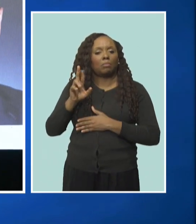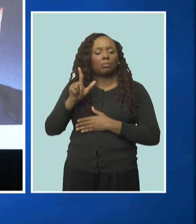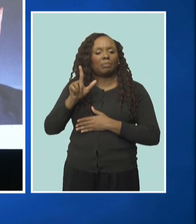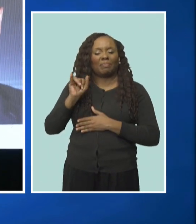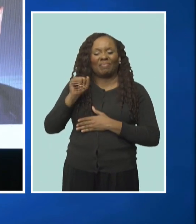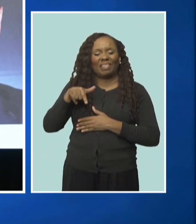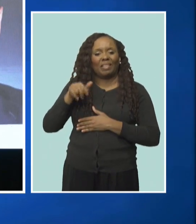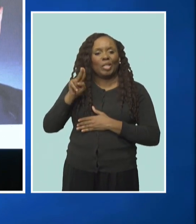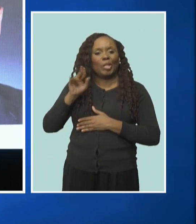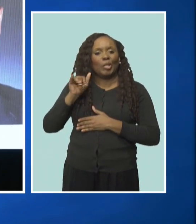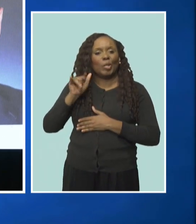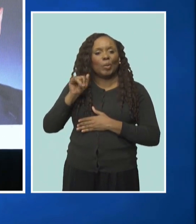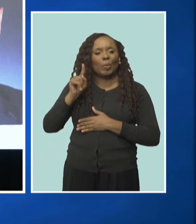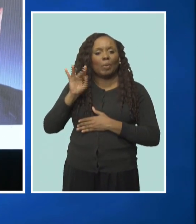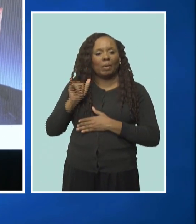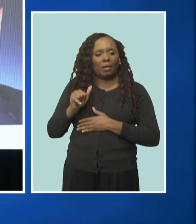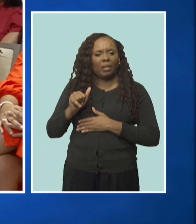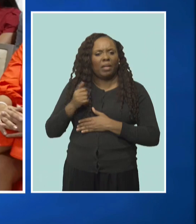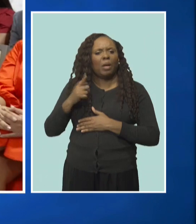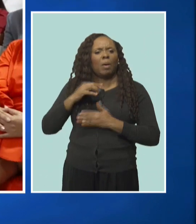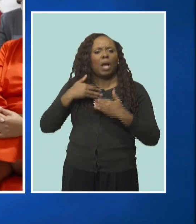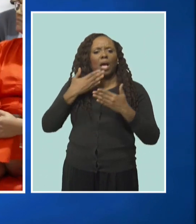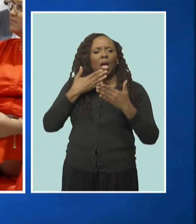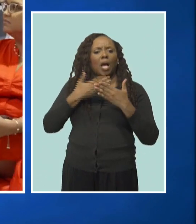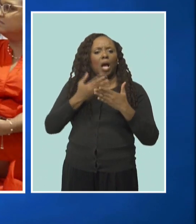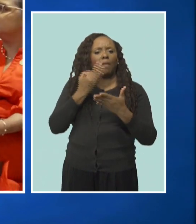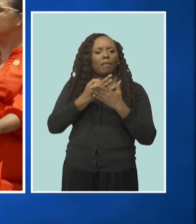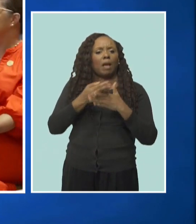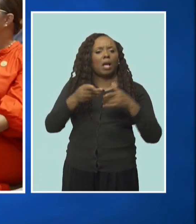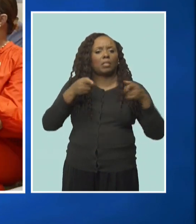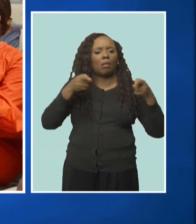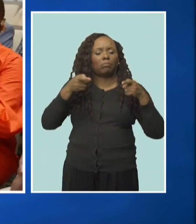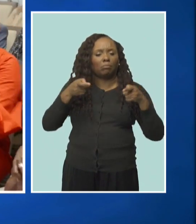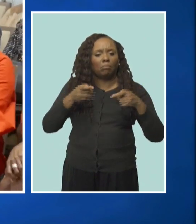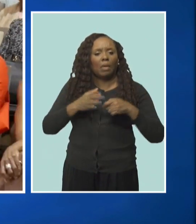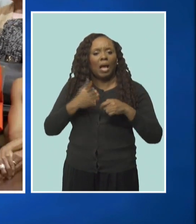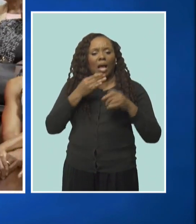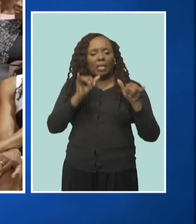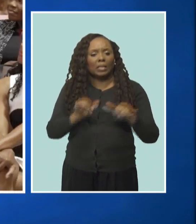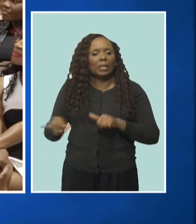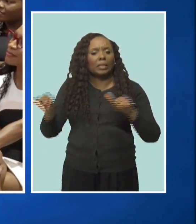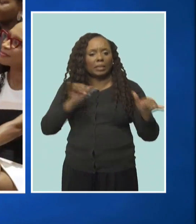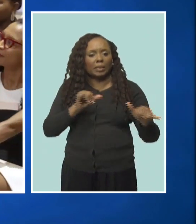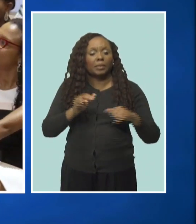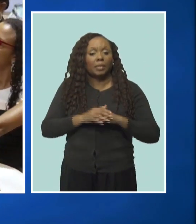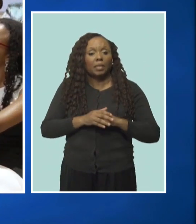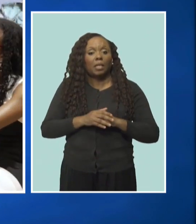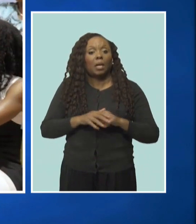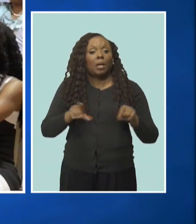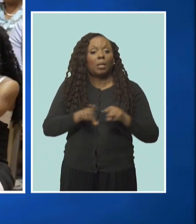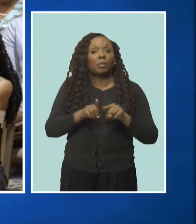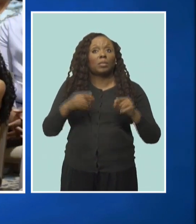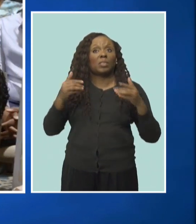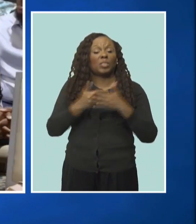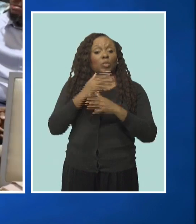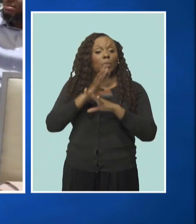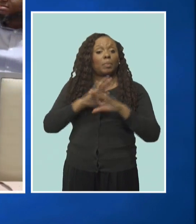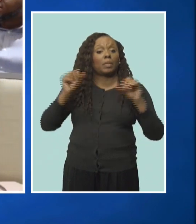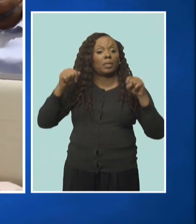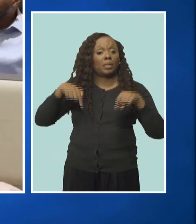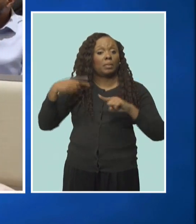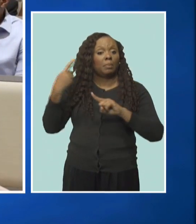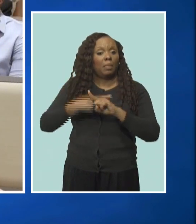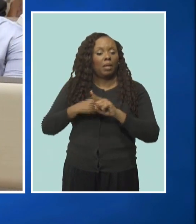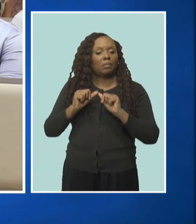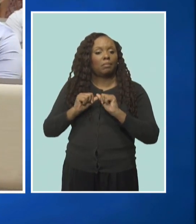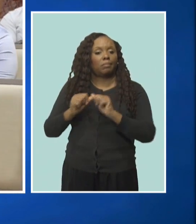and robust governance standards. In Fitch's view, the process to transition to a new president this month was consistent